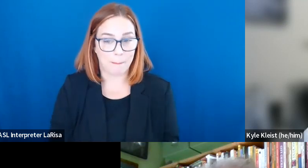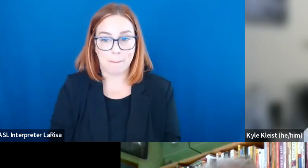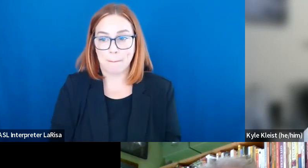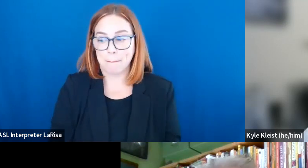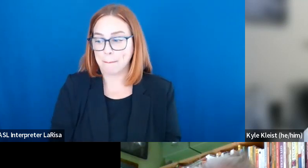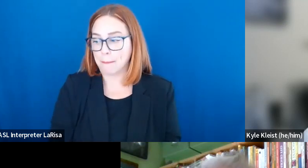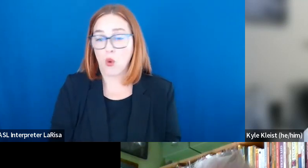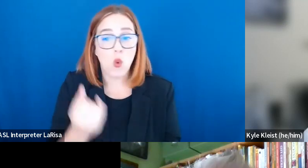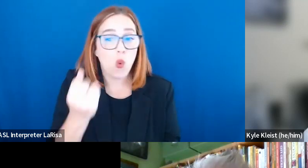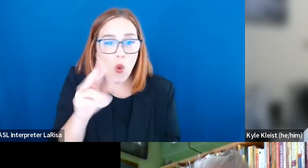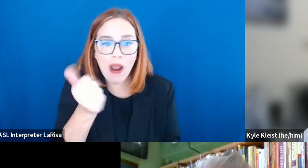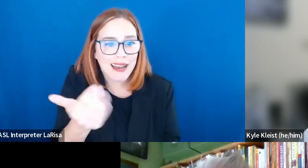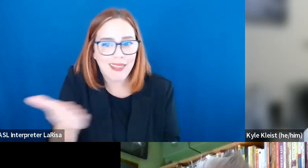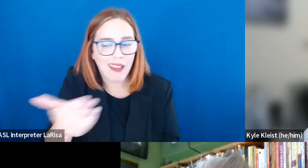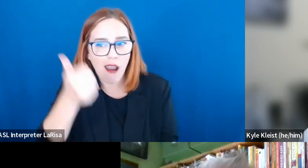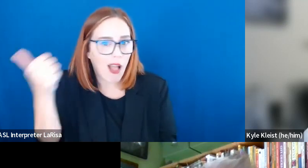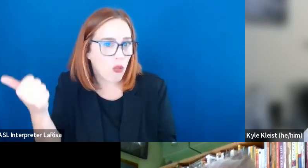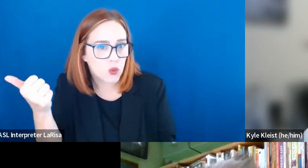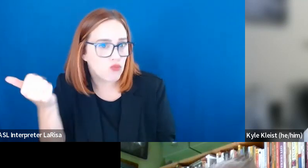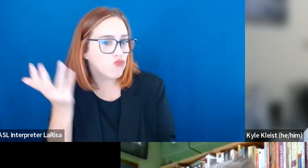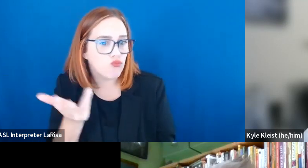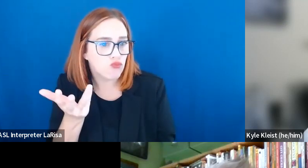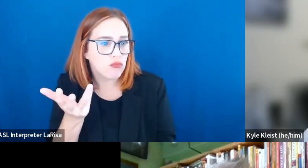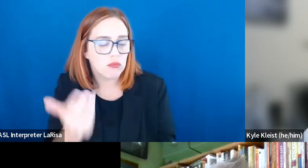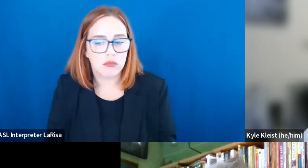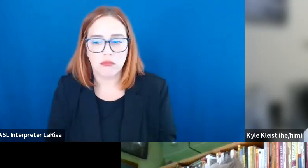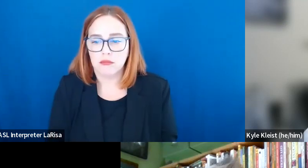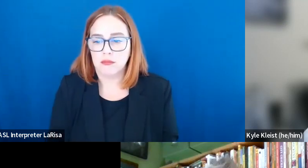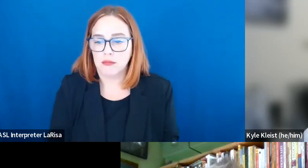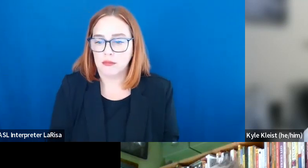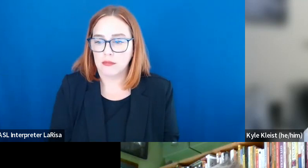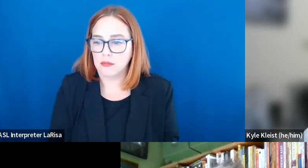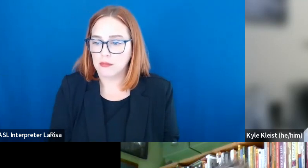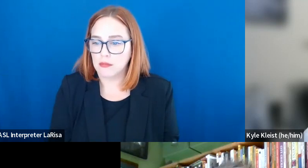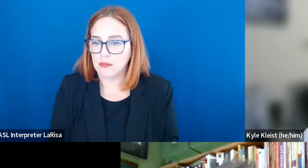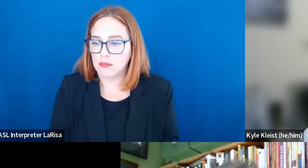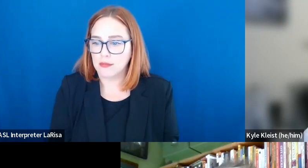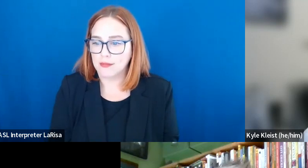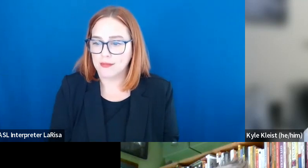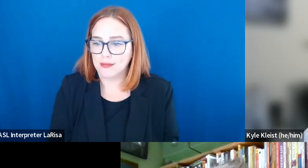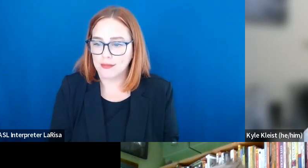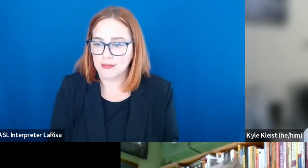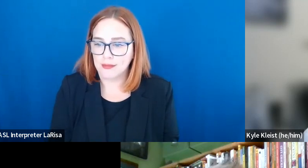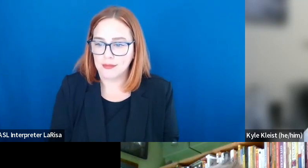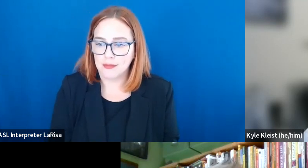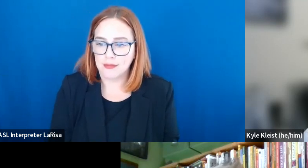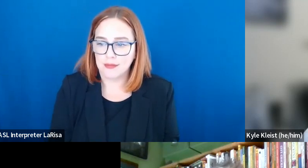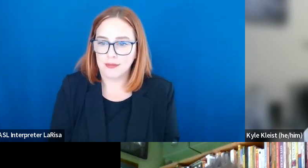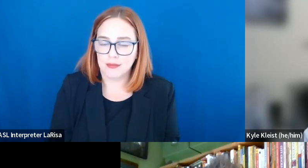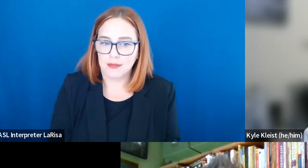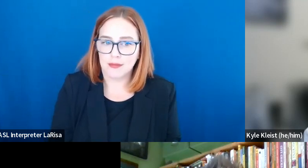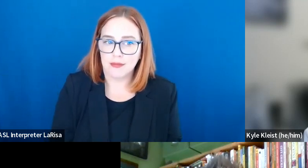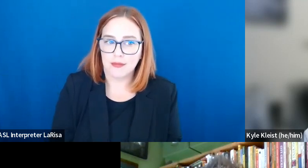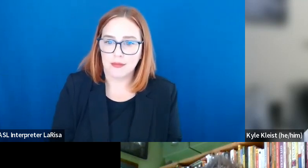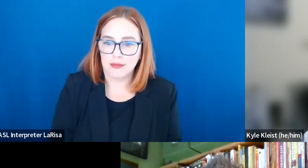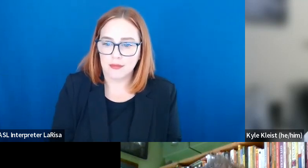Or anything else? Because you've all said lots of good things, I should say. Thank you. This is Arius. Joel says we